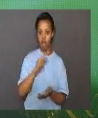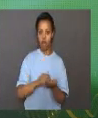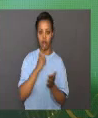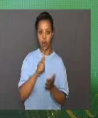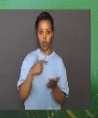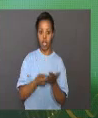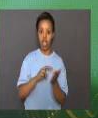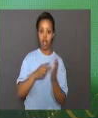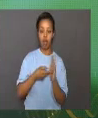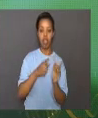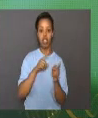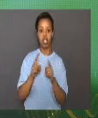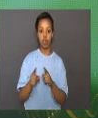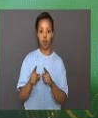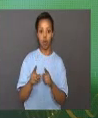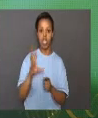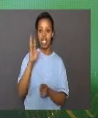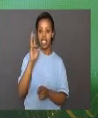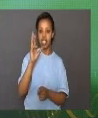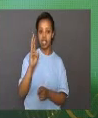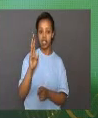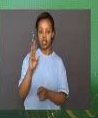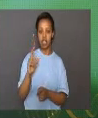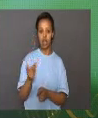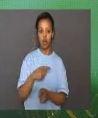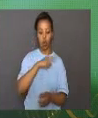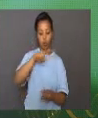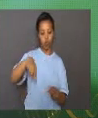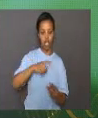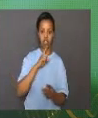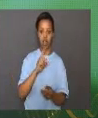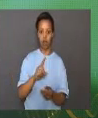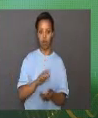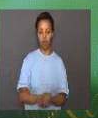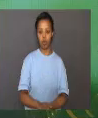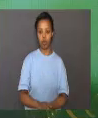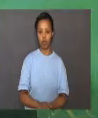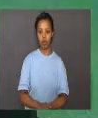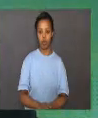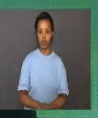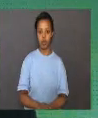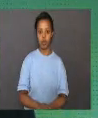means that 6 turns of a cycle would be required.